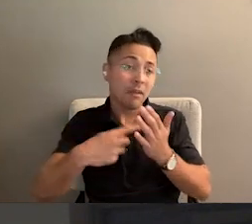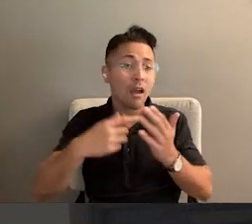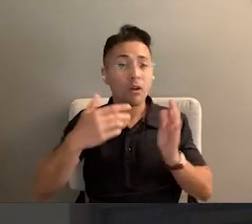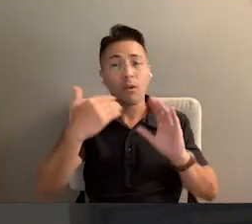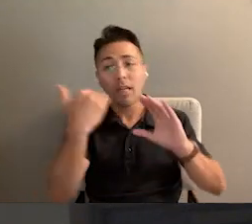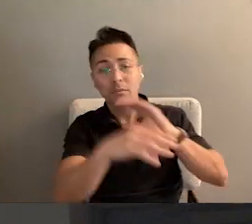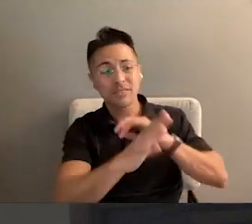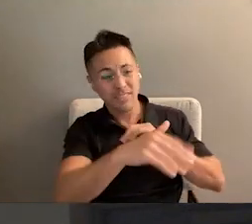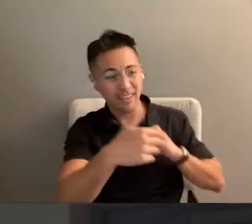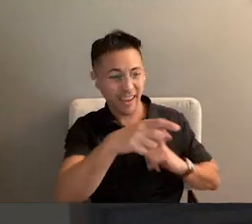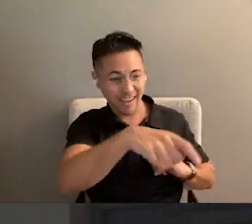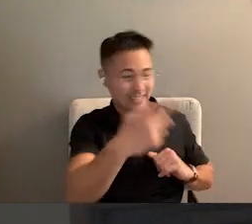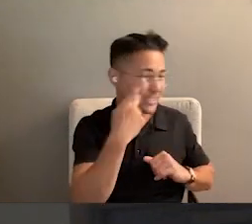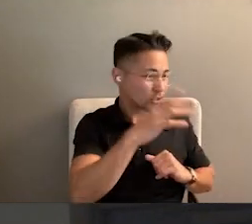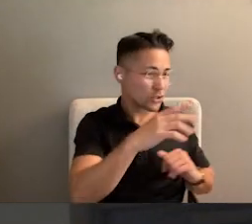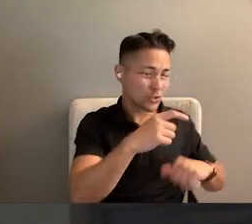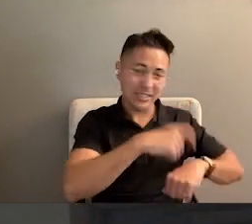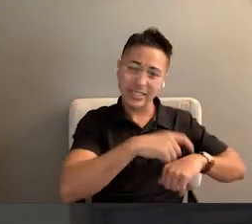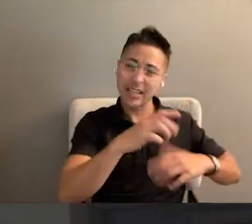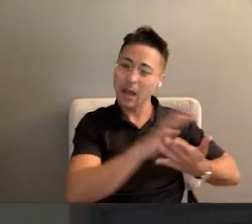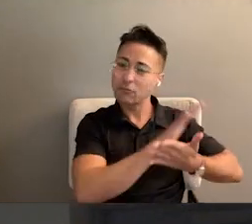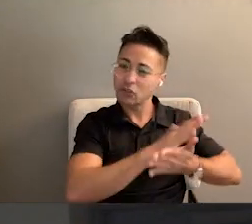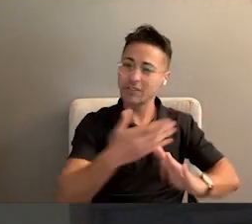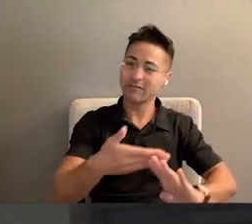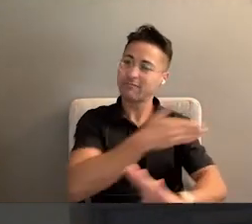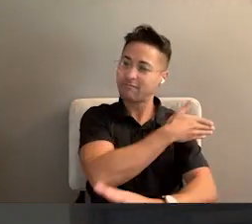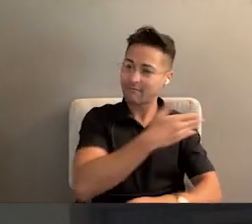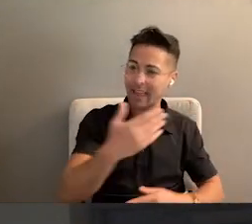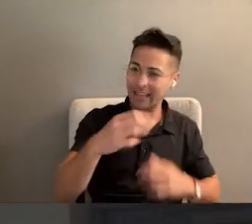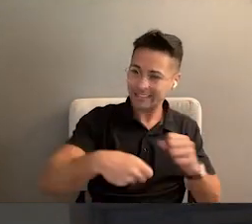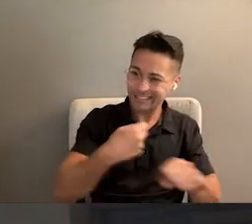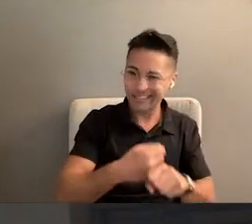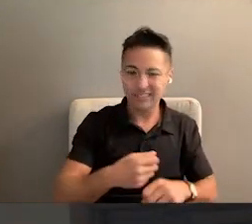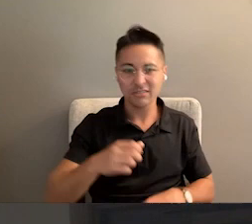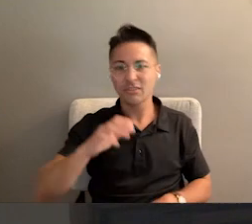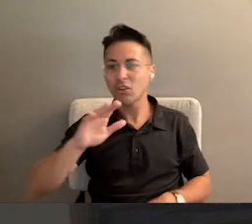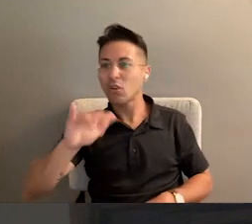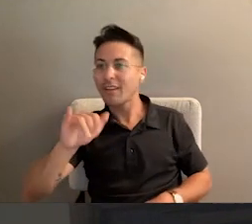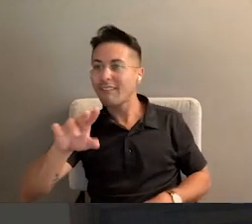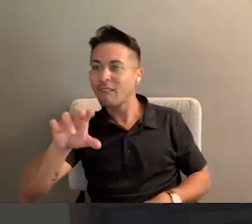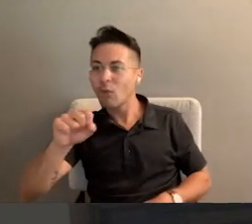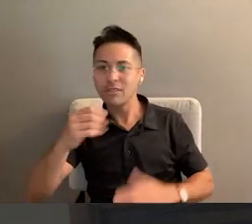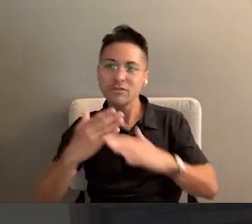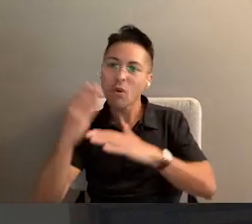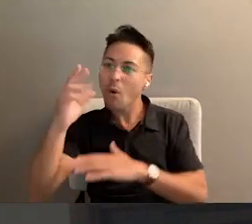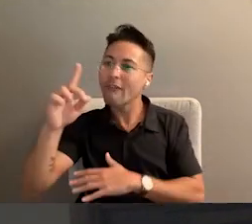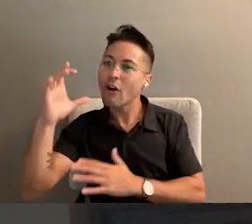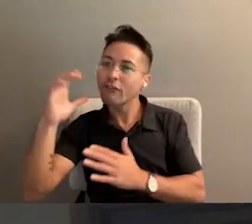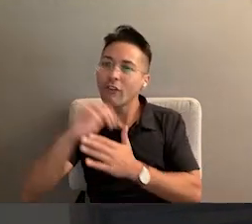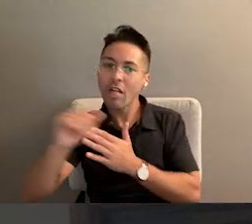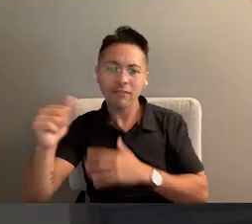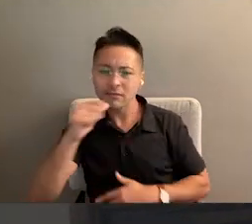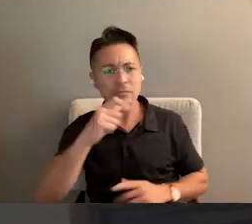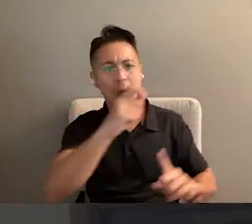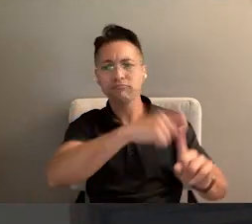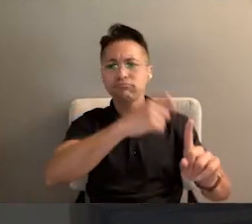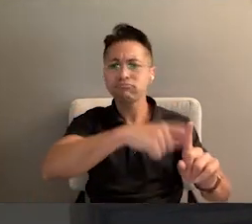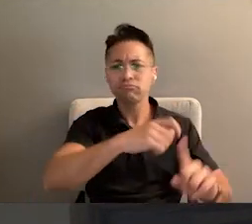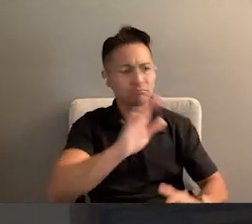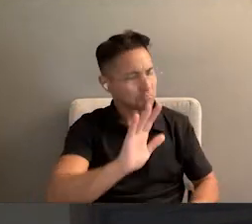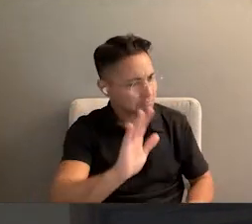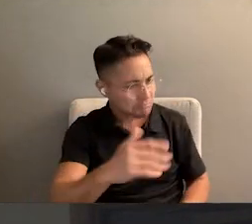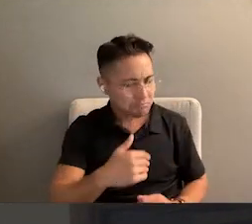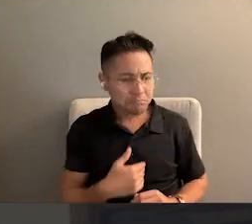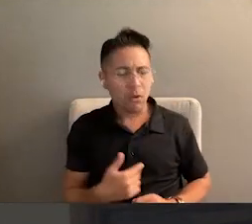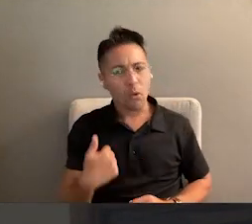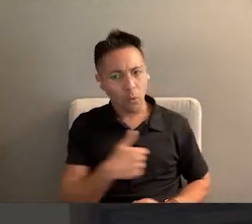do quality assurance monitoring. Every now and then you'll get an email from someone saying, hey, we need to see your timesheets for the past year. Your invoices that are over